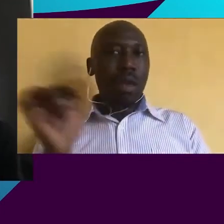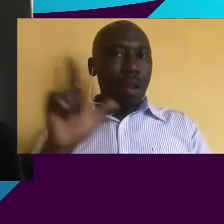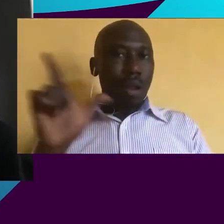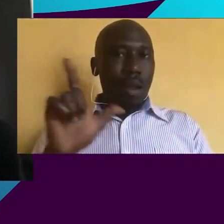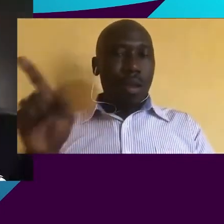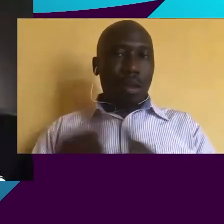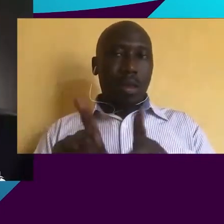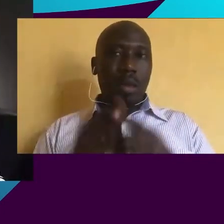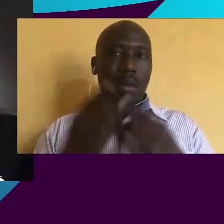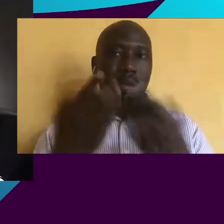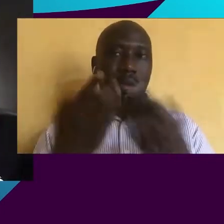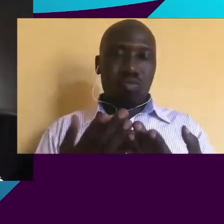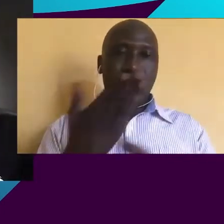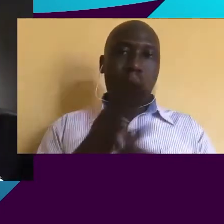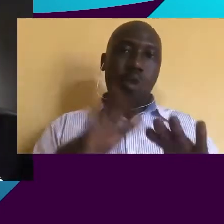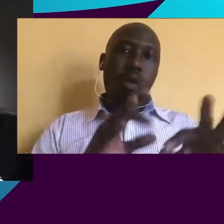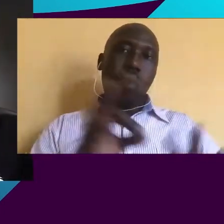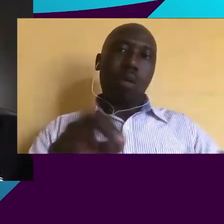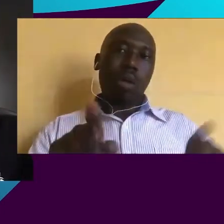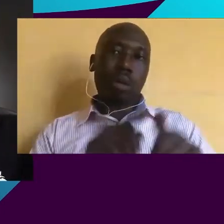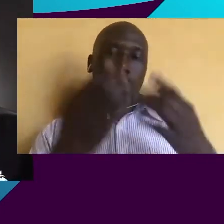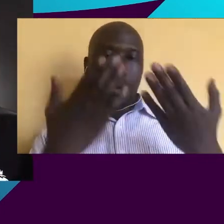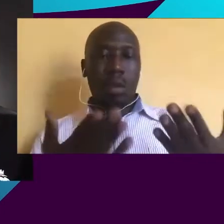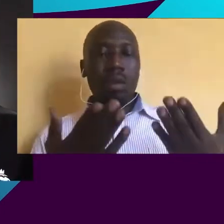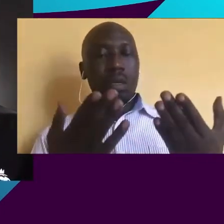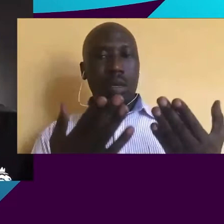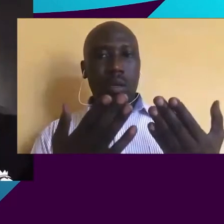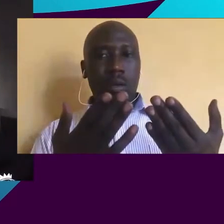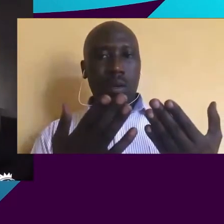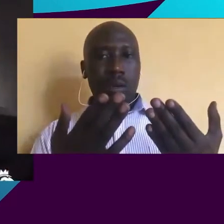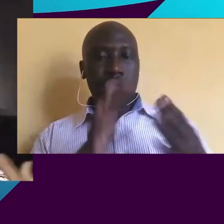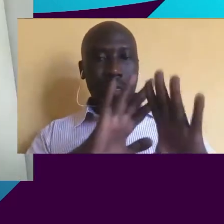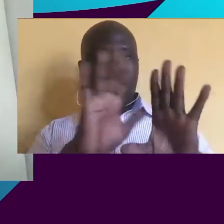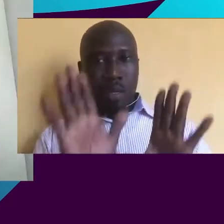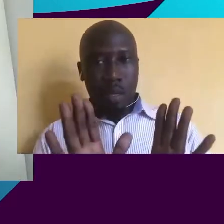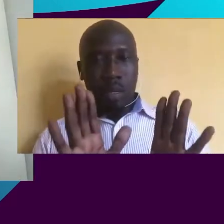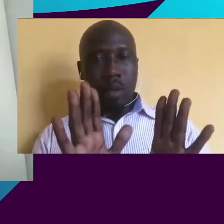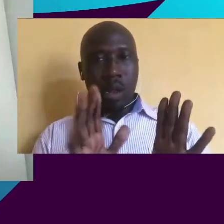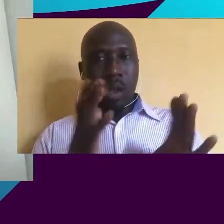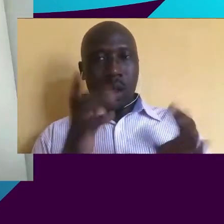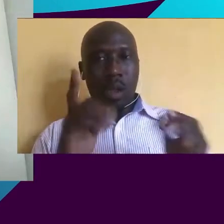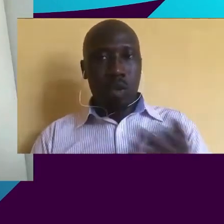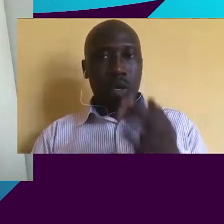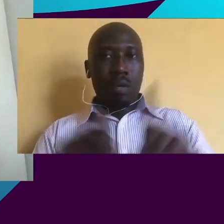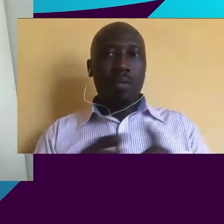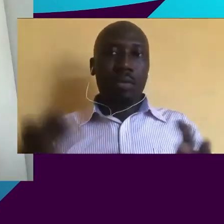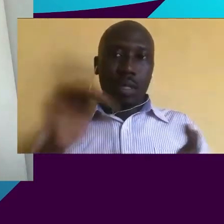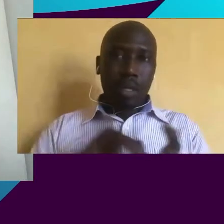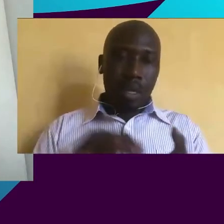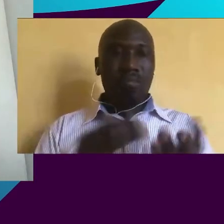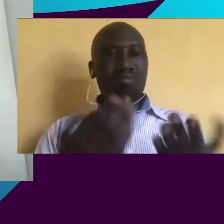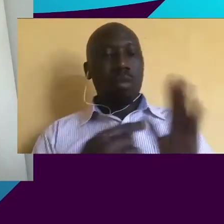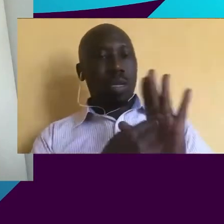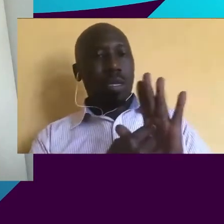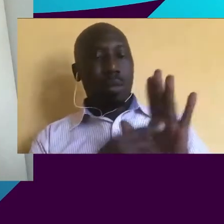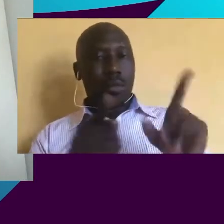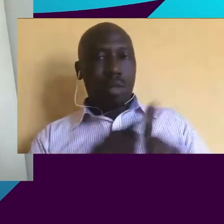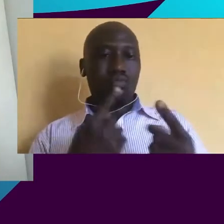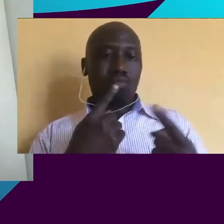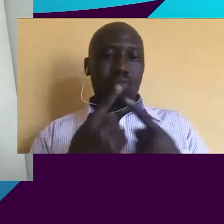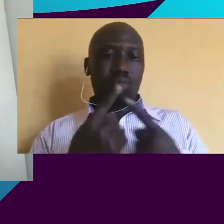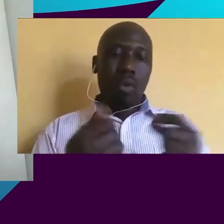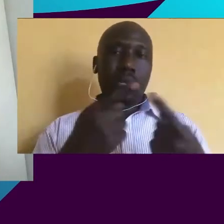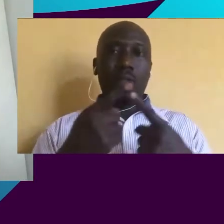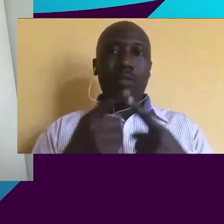online. So this has given the clubs the opportunity to get, again, role models coming in, talking about different roles in football.